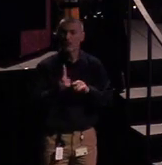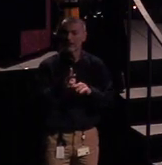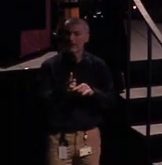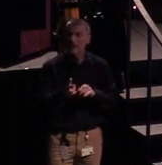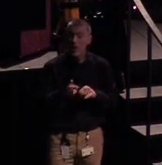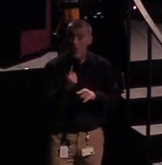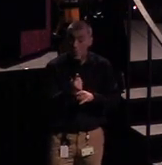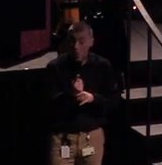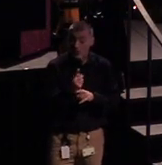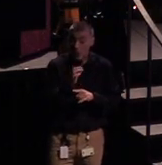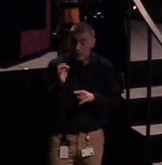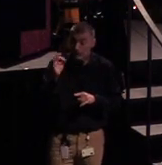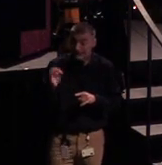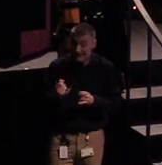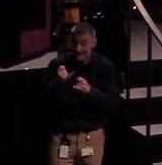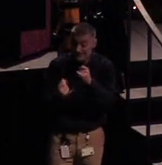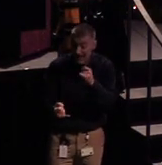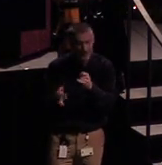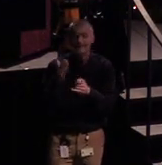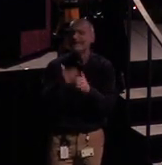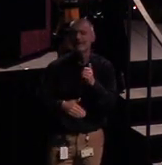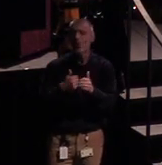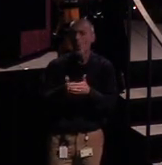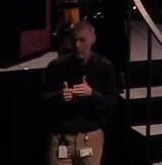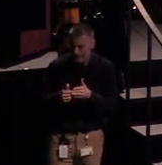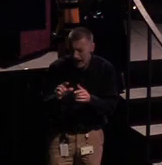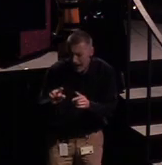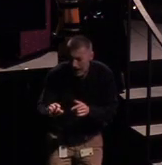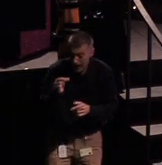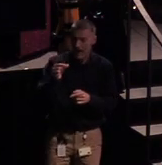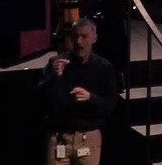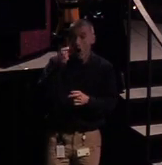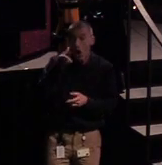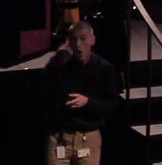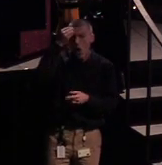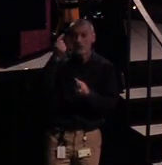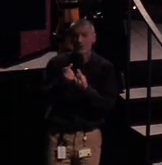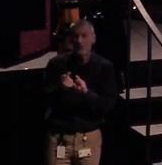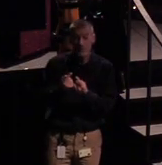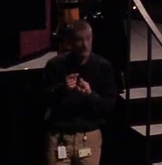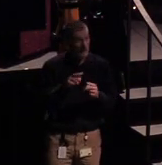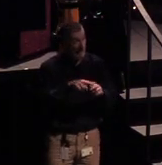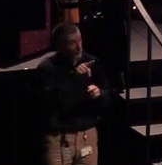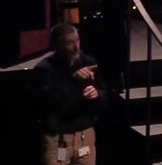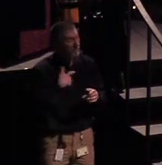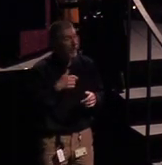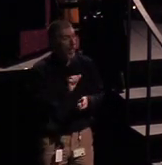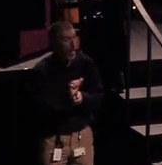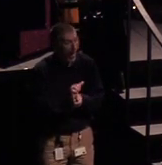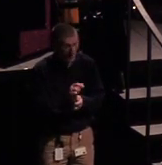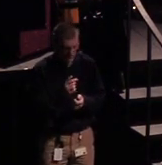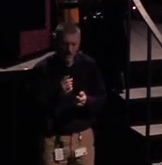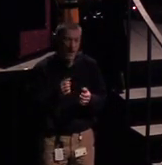there's always impaired and important learning shifting that happens as part of that but reach out for support there are some amazing organizations